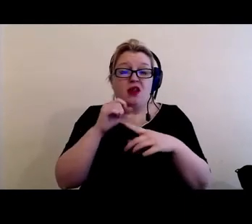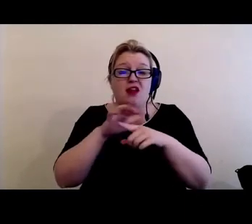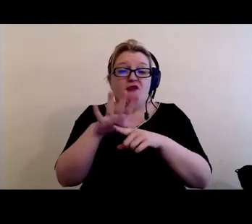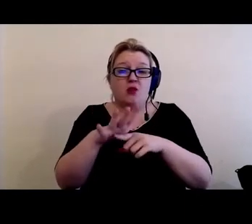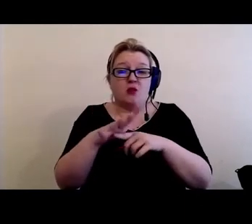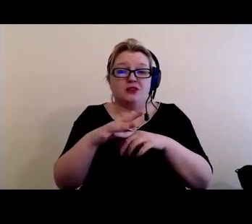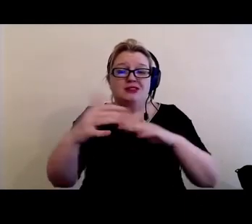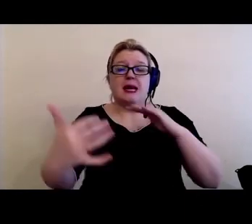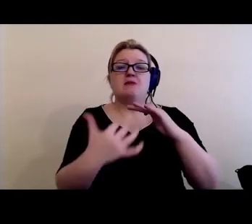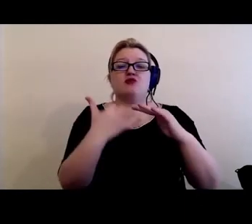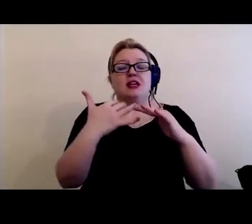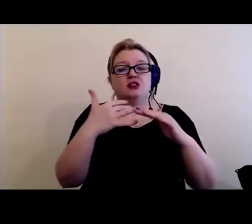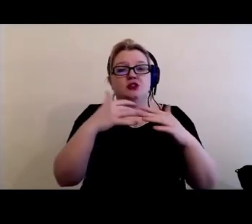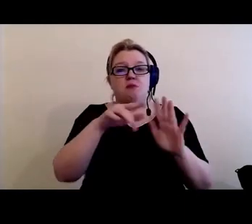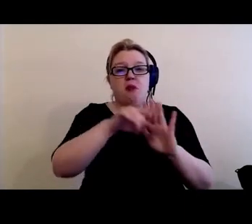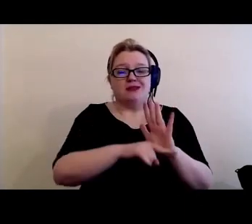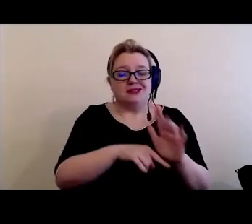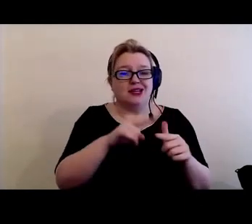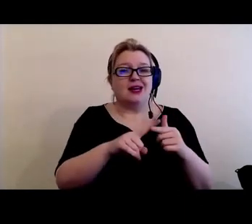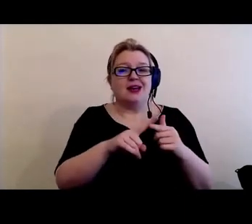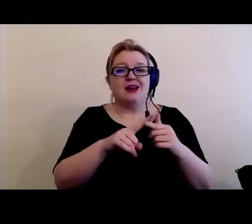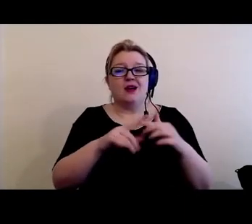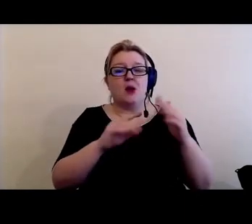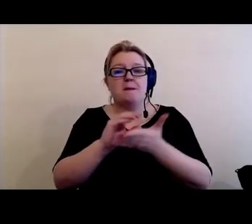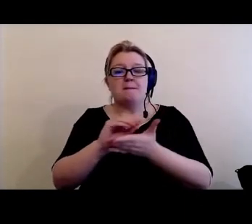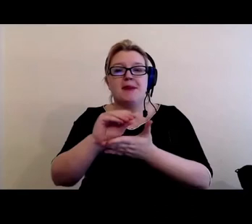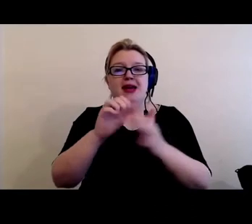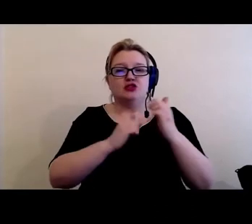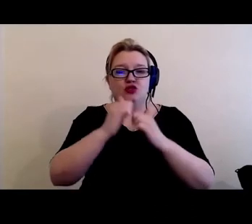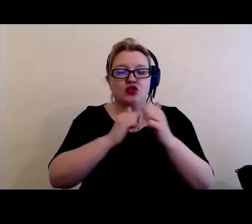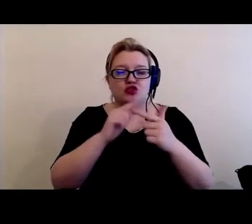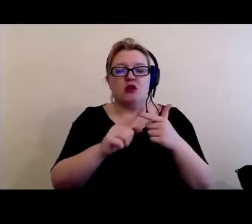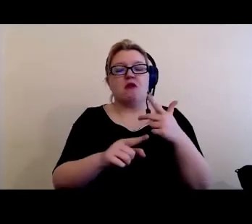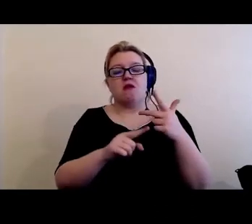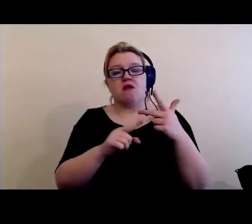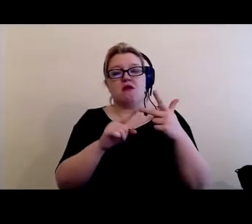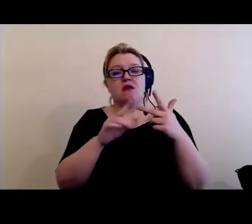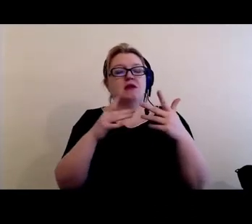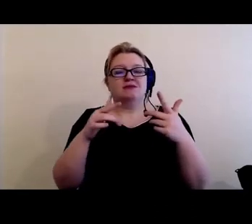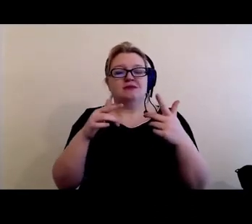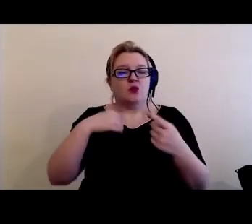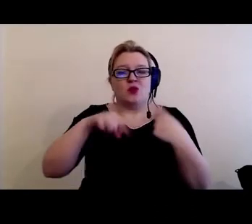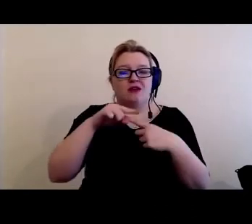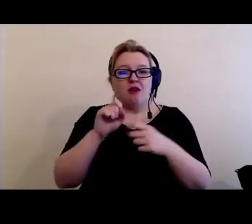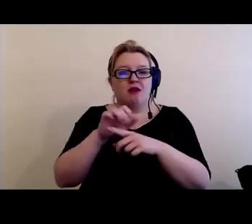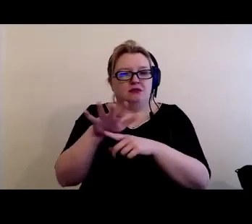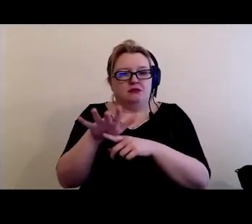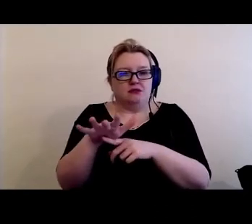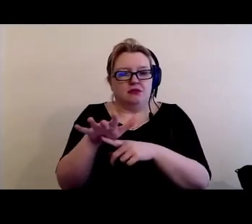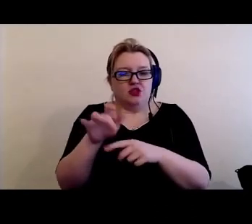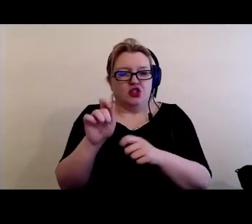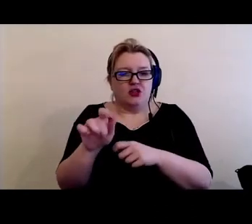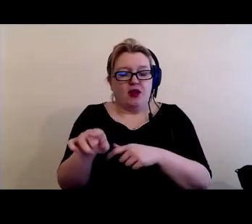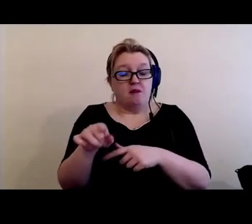the pay structures, all these things that normally affect the supply of labor in our market. But there are an awful lot of things that are in our